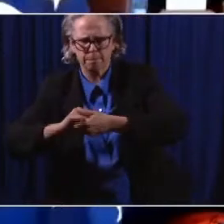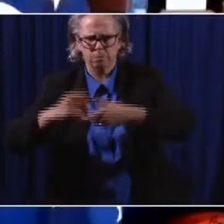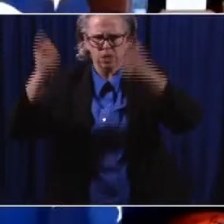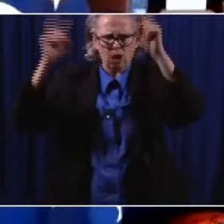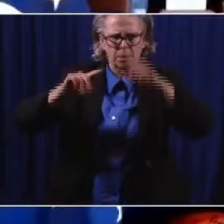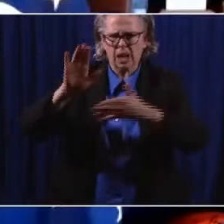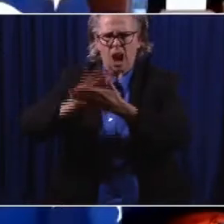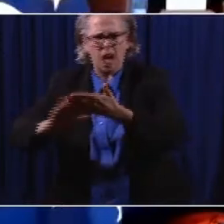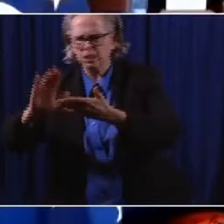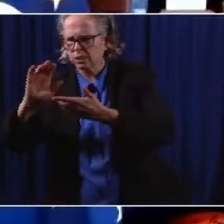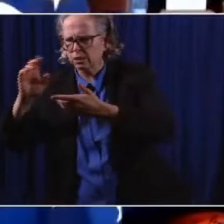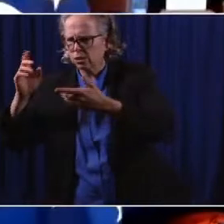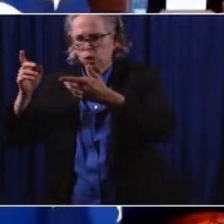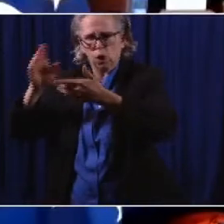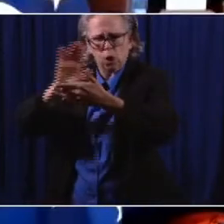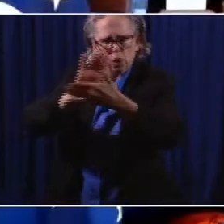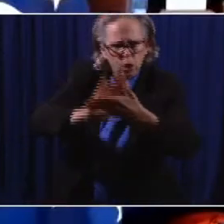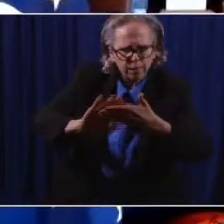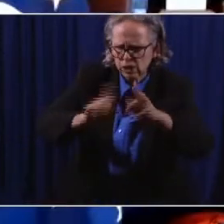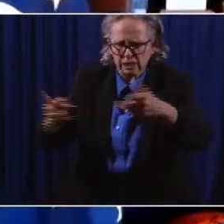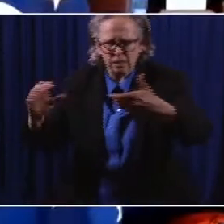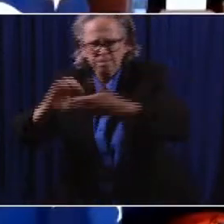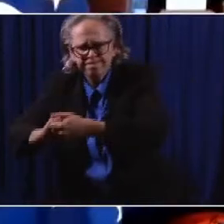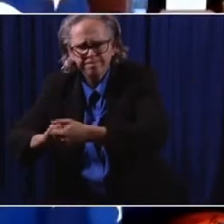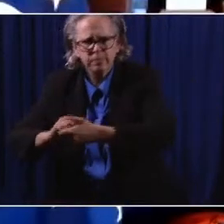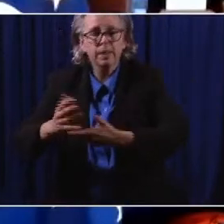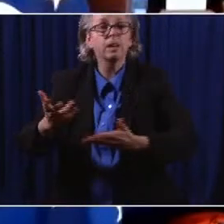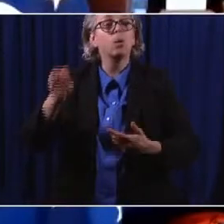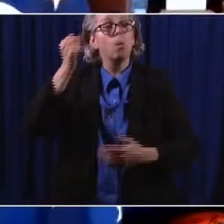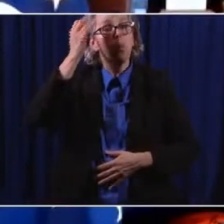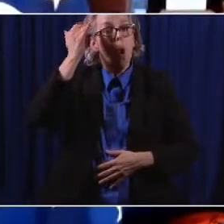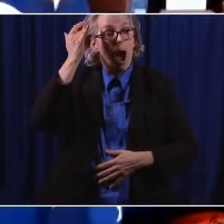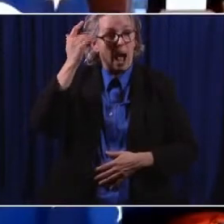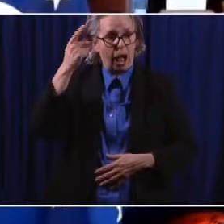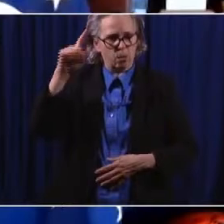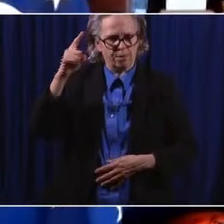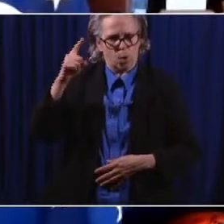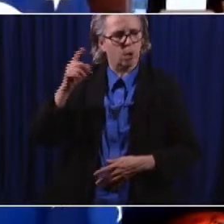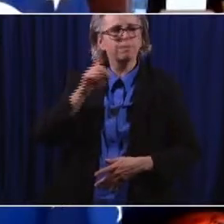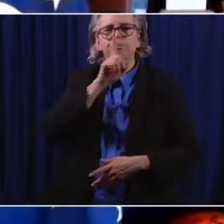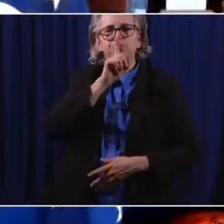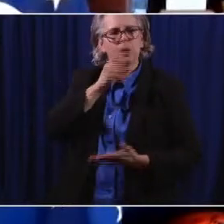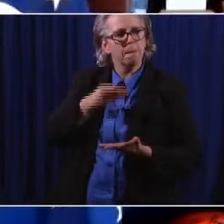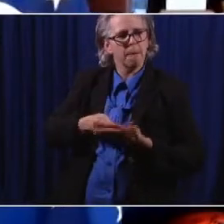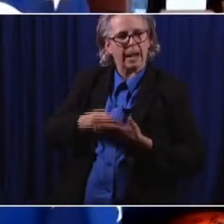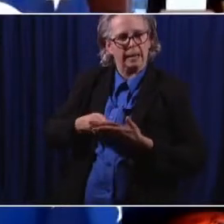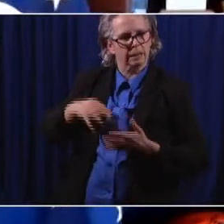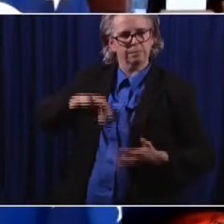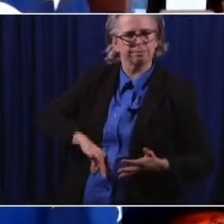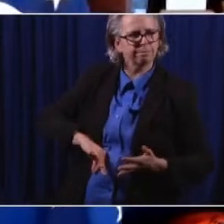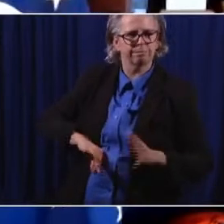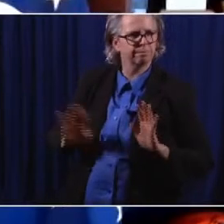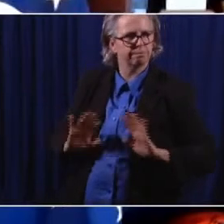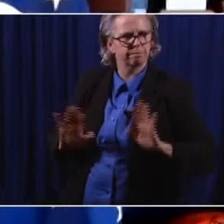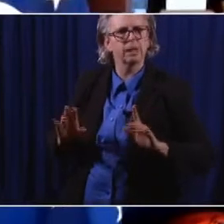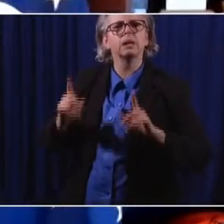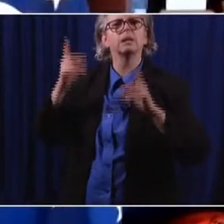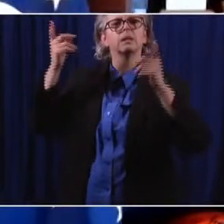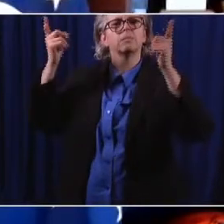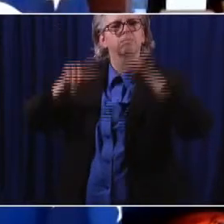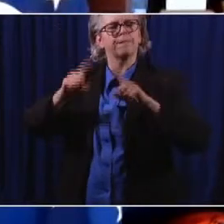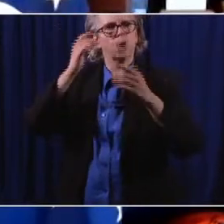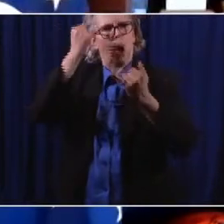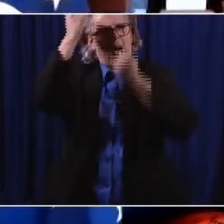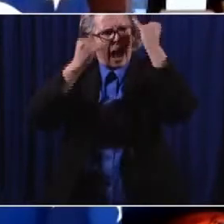a consistent non-financial starting of terms for these agreements. As a